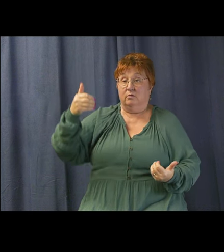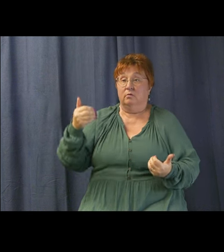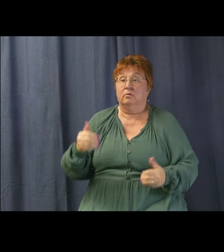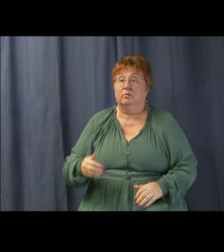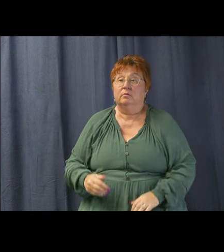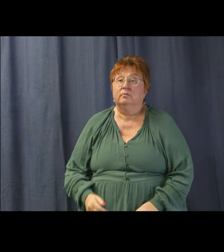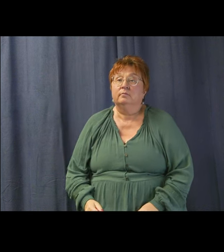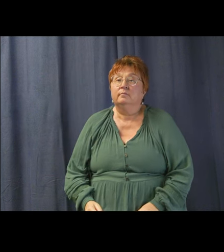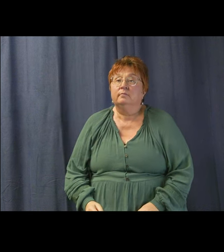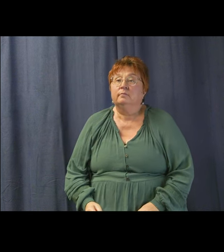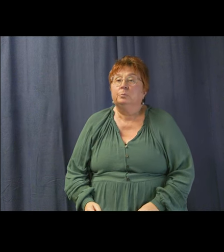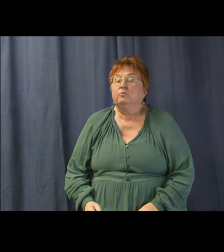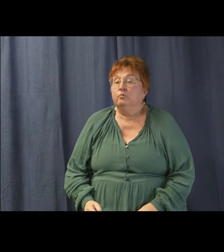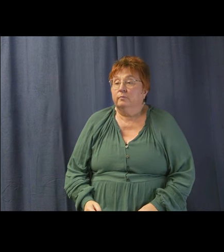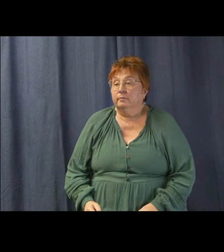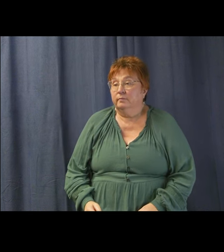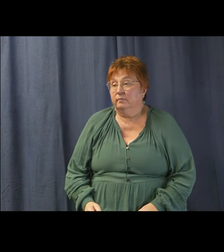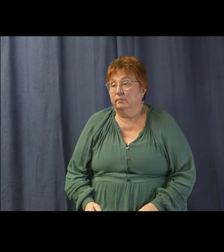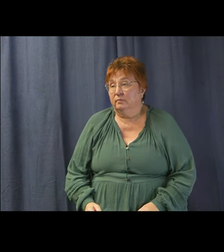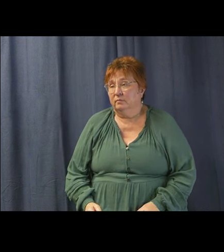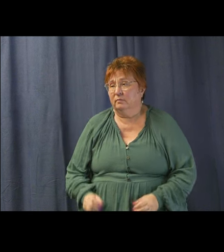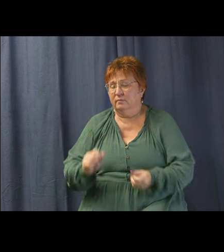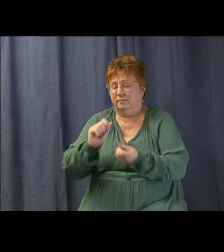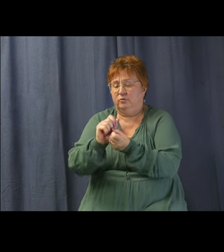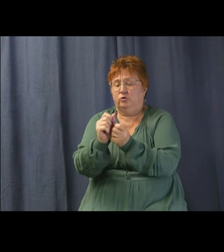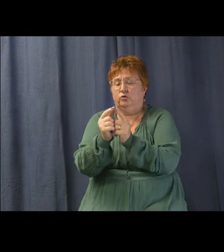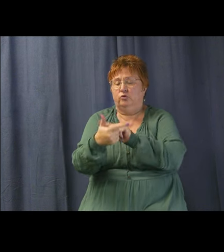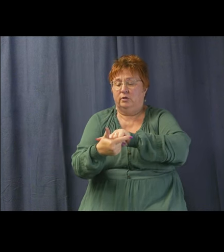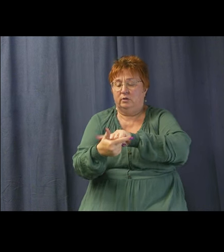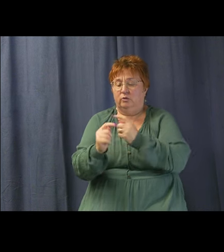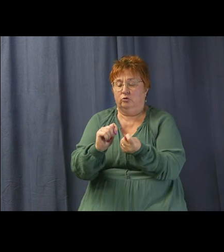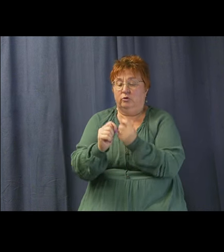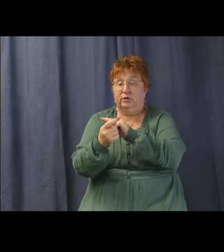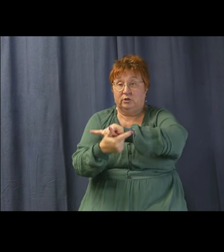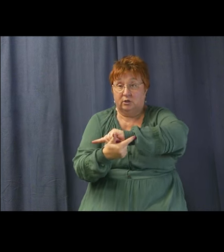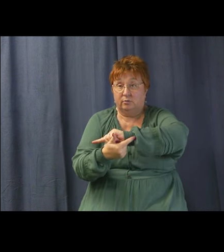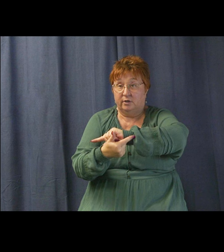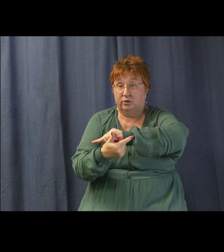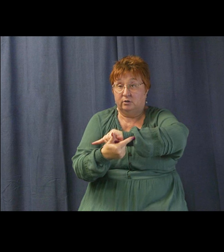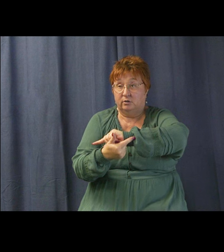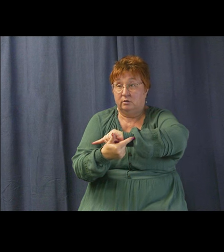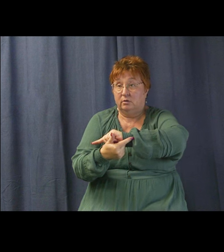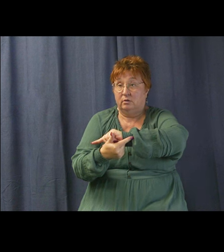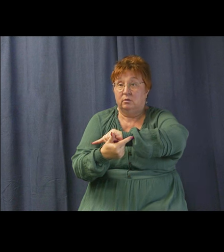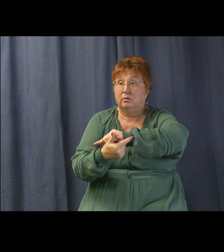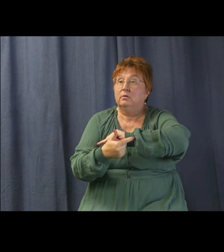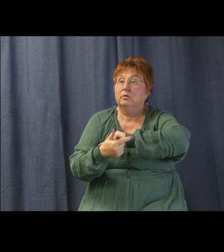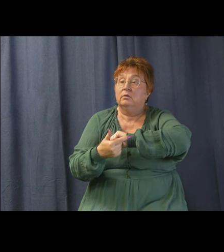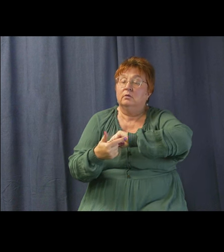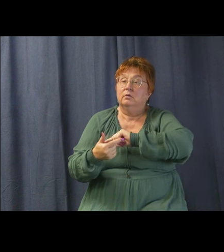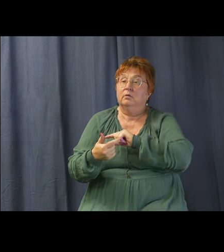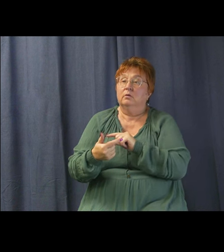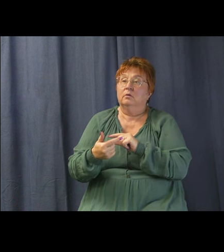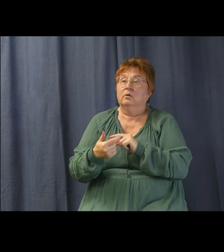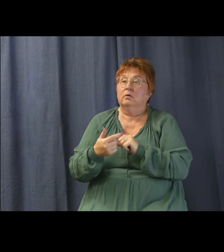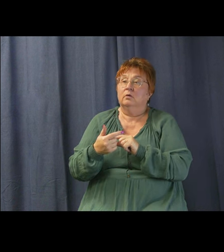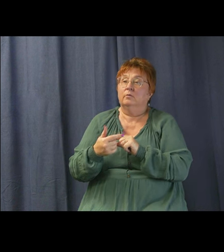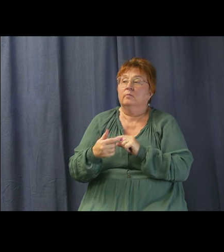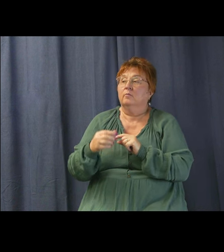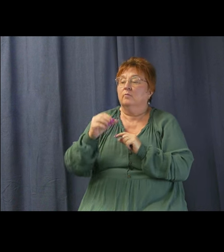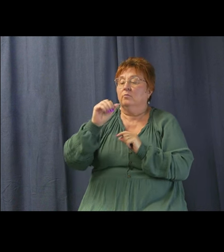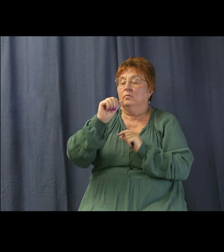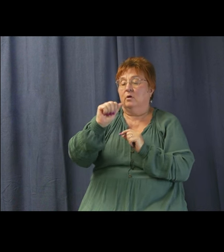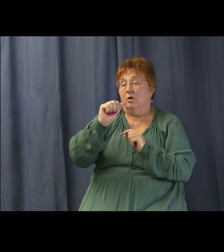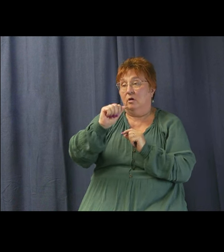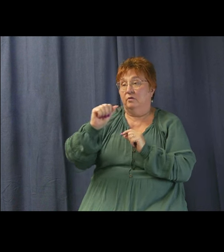the transliteration and the Hebrew there. But I want you to notice something. There is Aleph